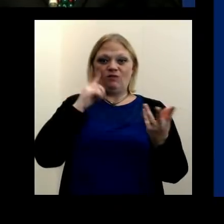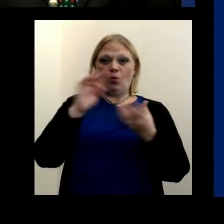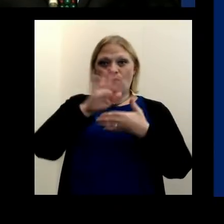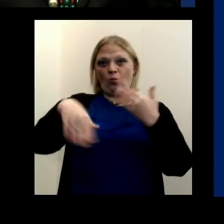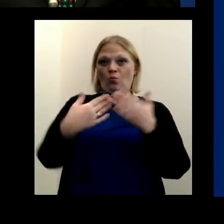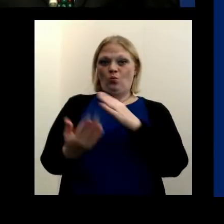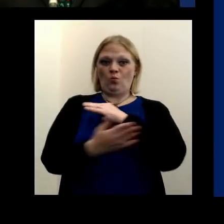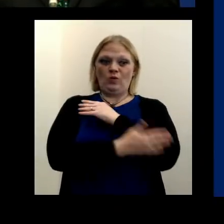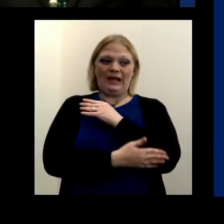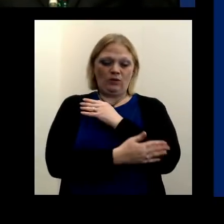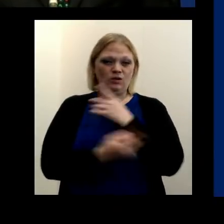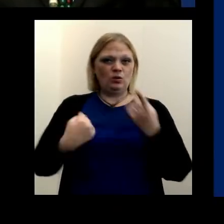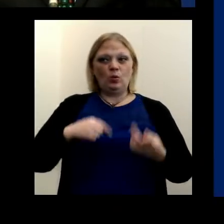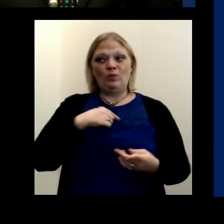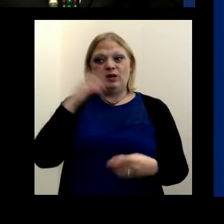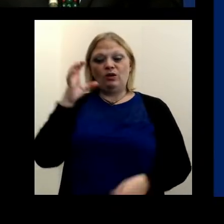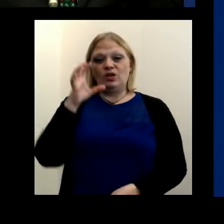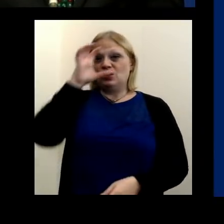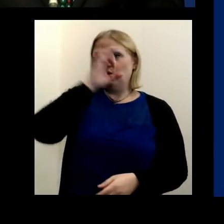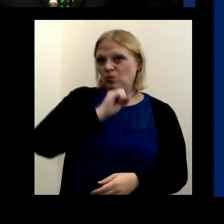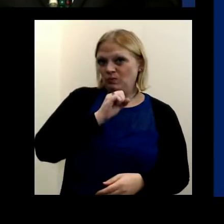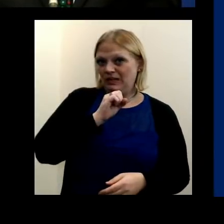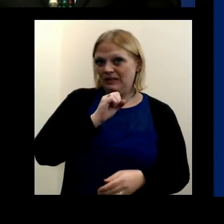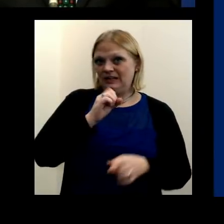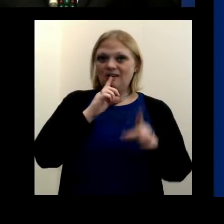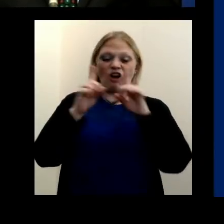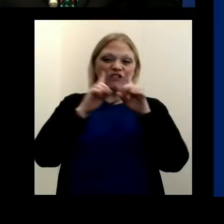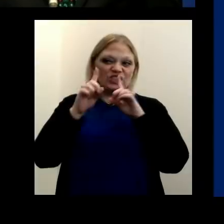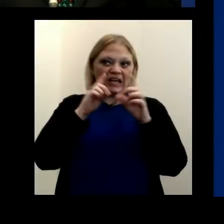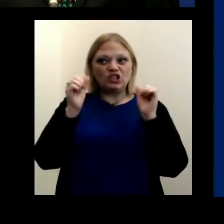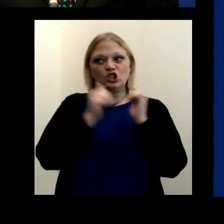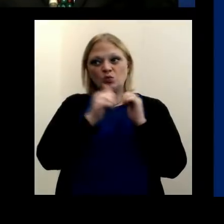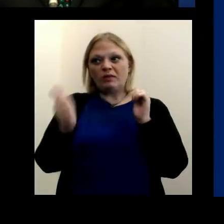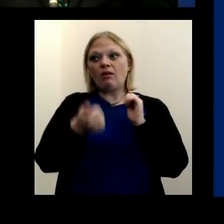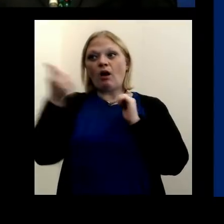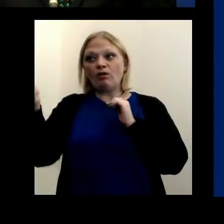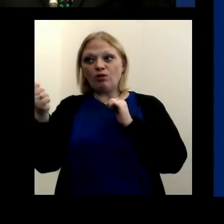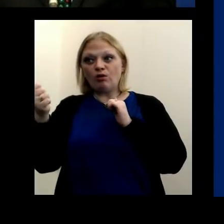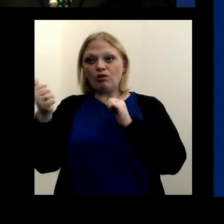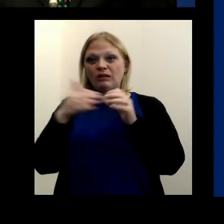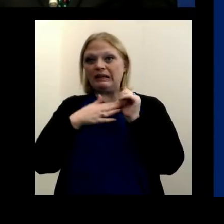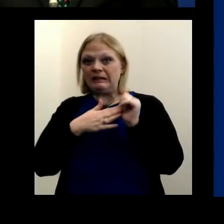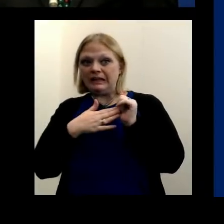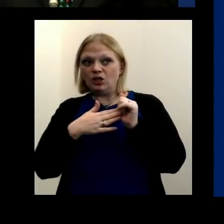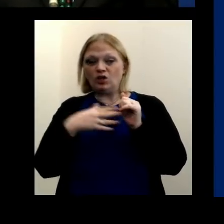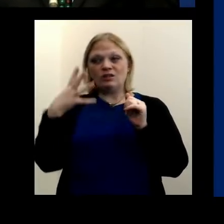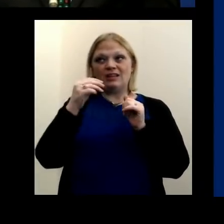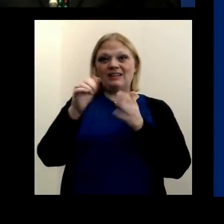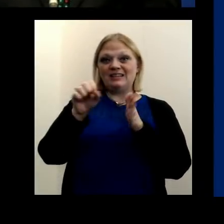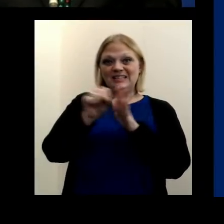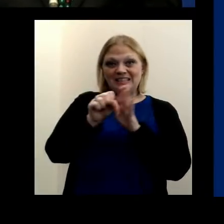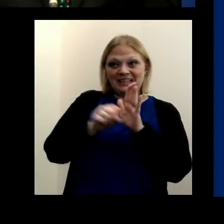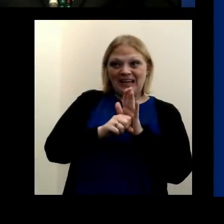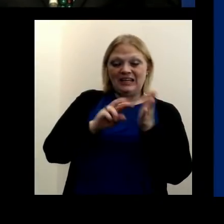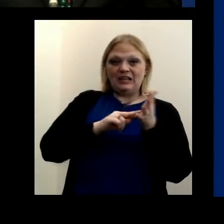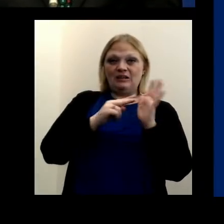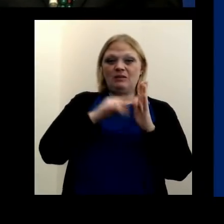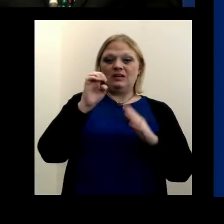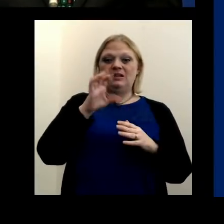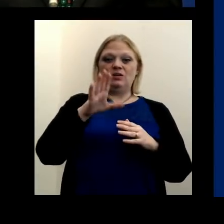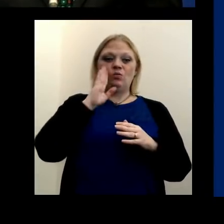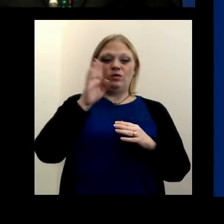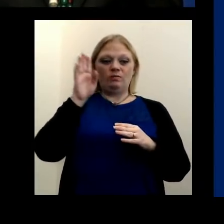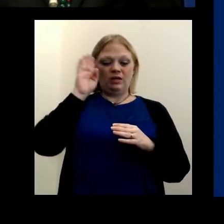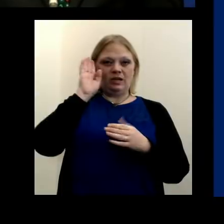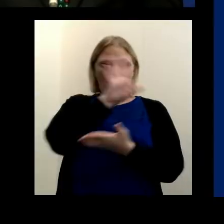we are going under the assumption, and conversations I've had with other county leaders indicates, as well as the state, that Erie County is going to be a focal